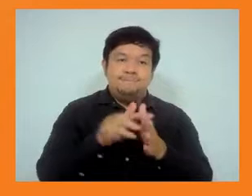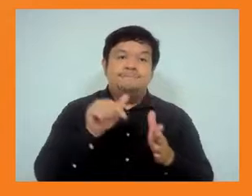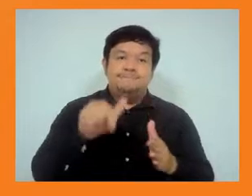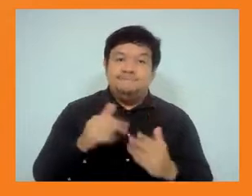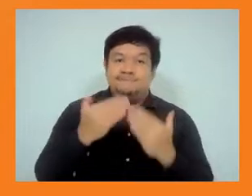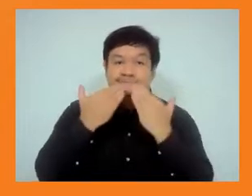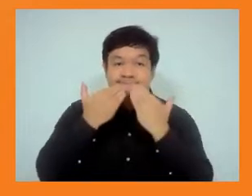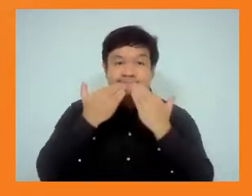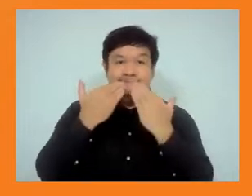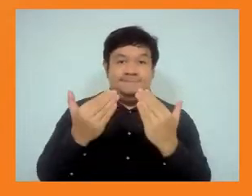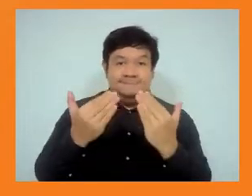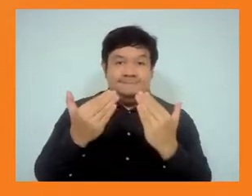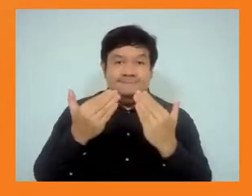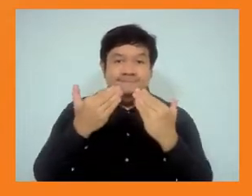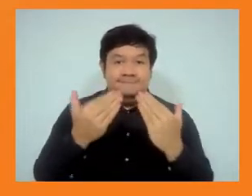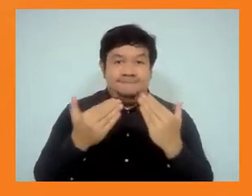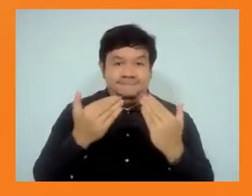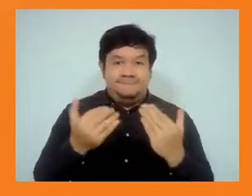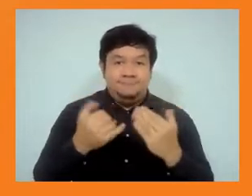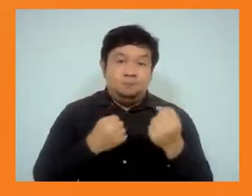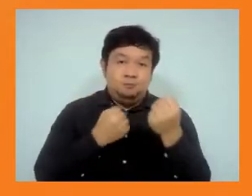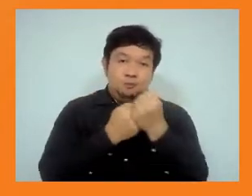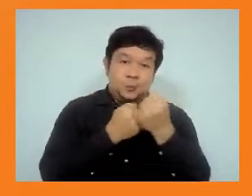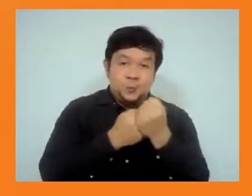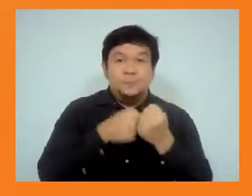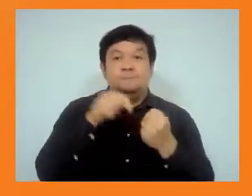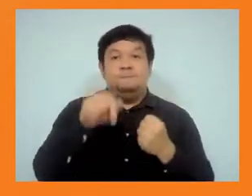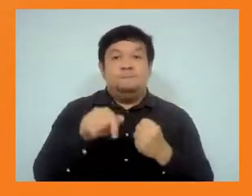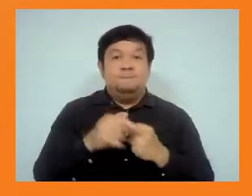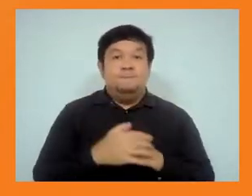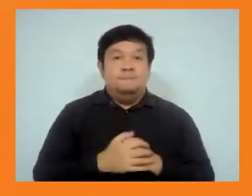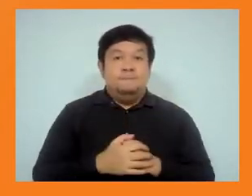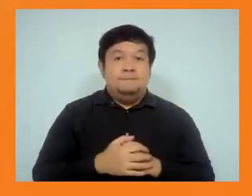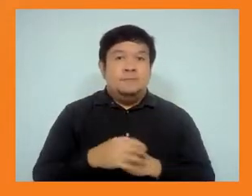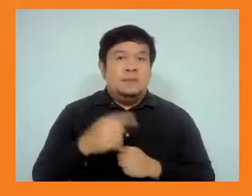people, including people of different sexual orientation and gender identity.